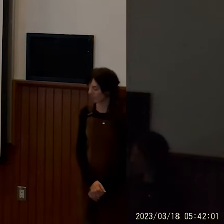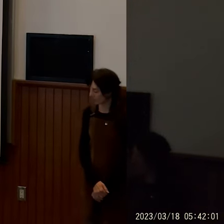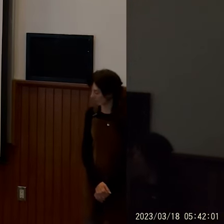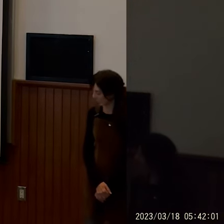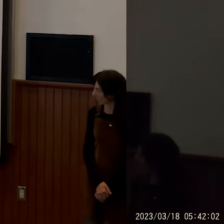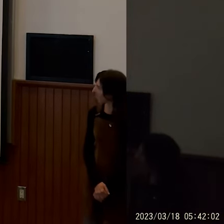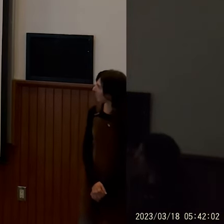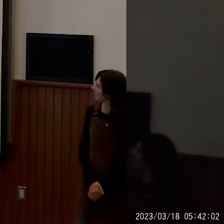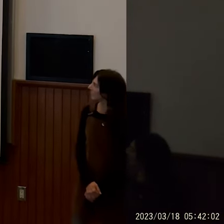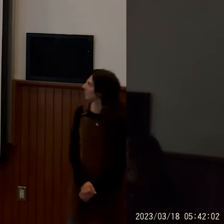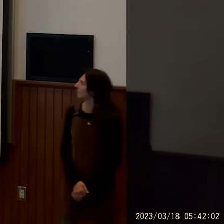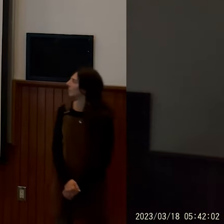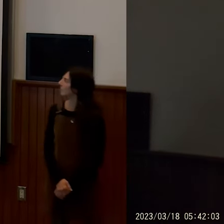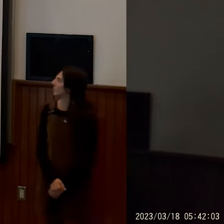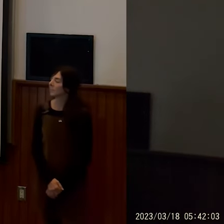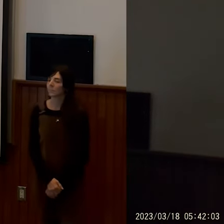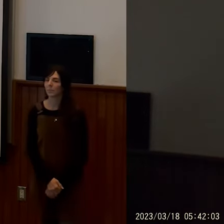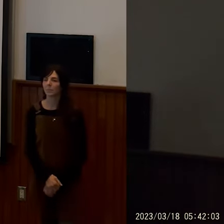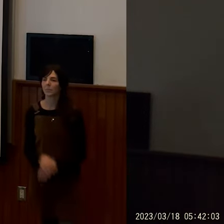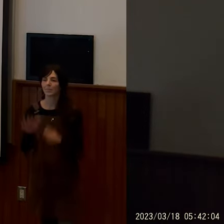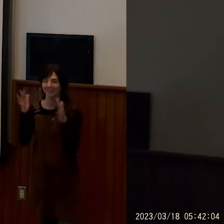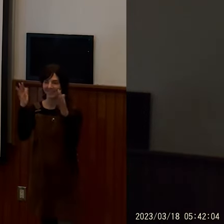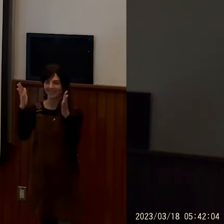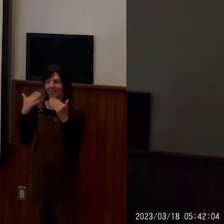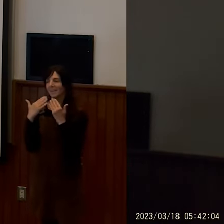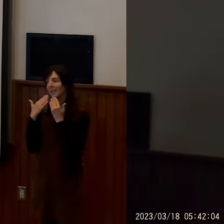All right, thank you.